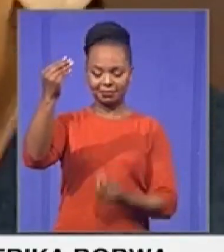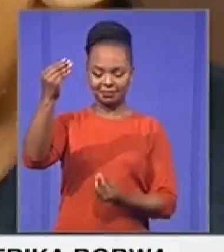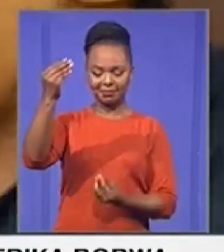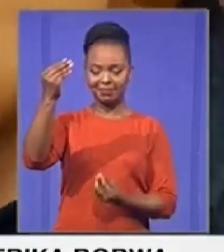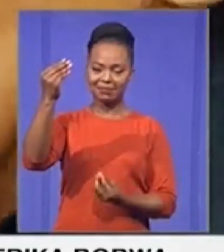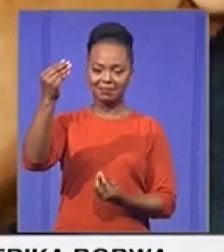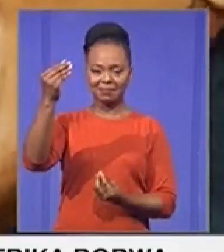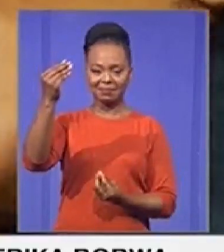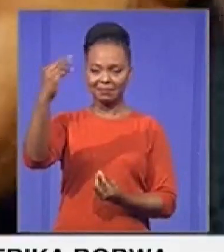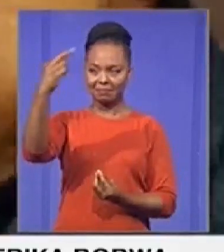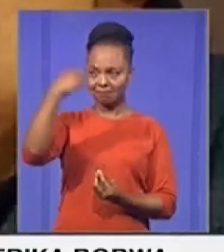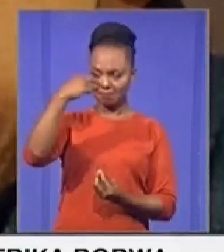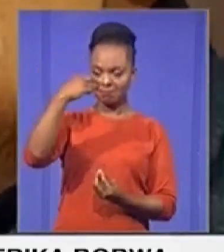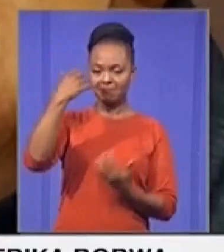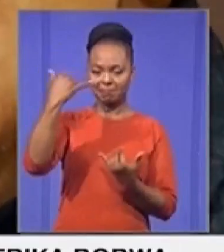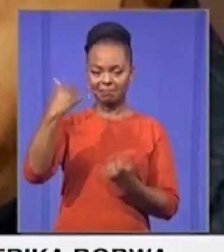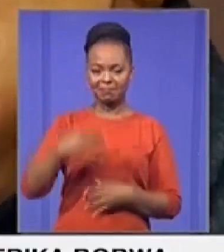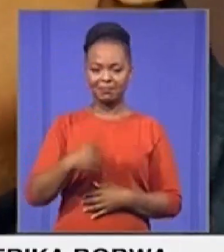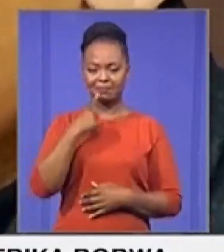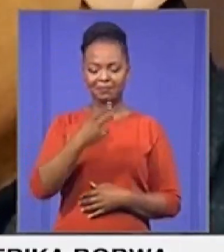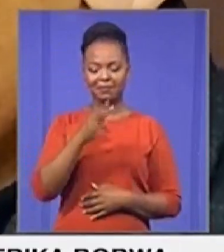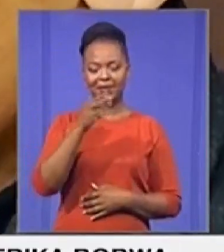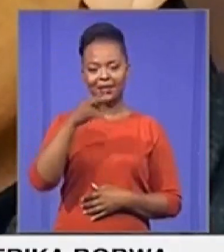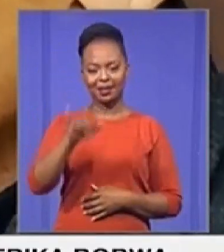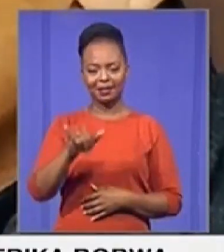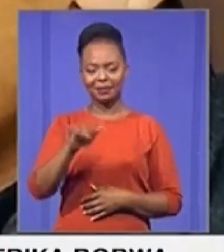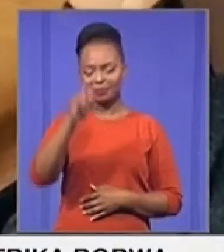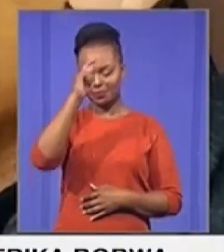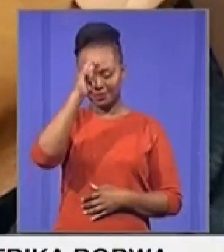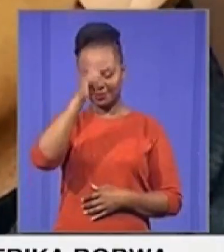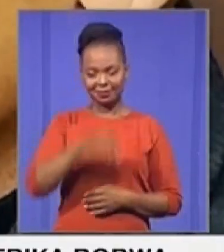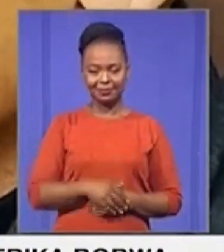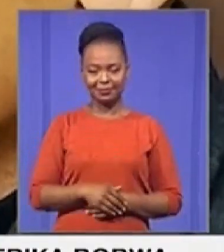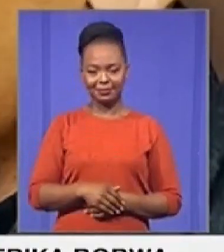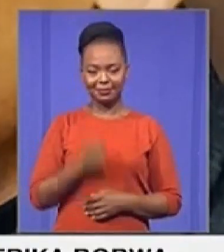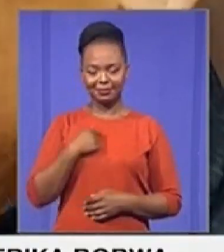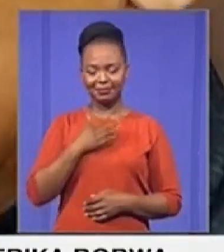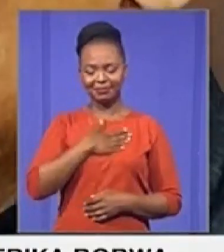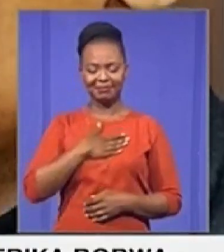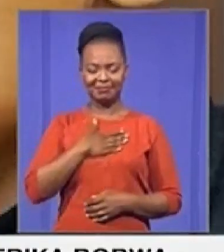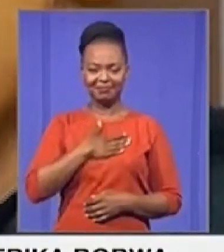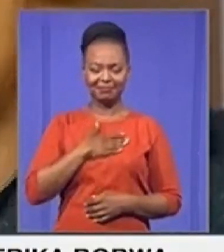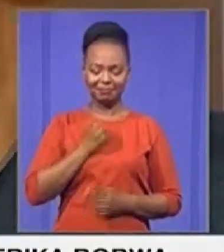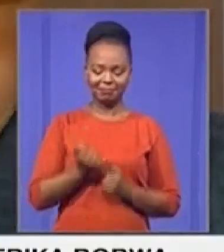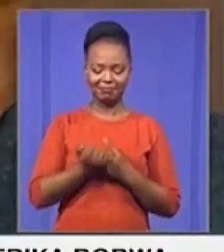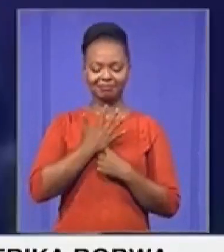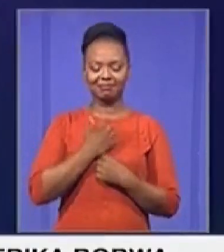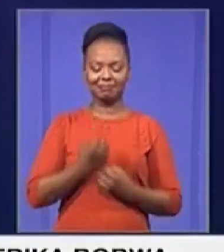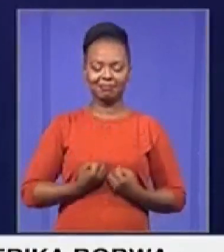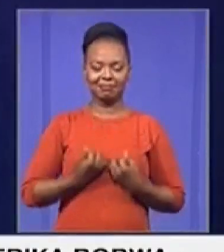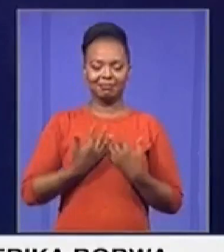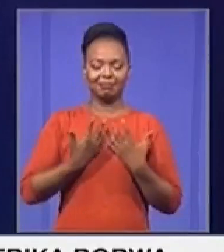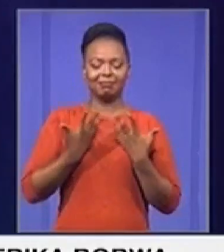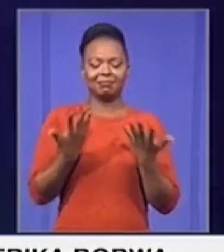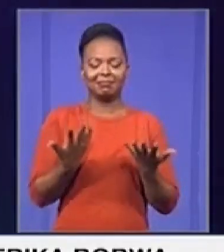this icon. He's calling me Harry boy, and I found it so affectionate. So it kind of threw me.